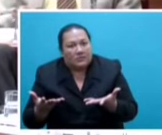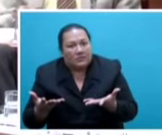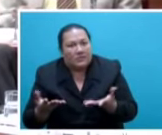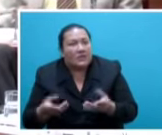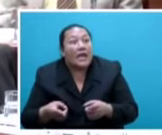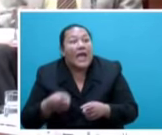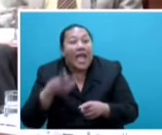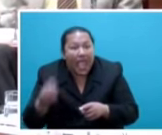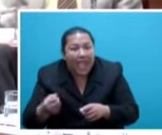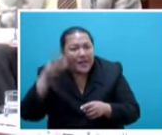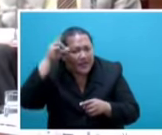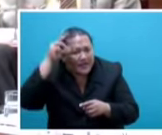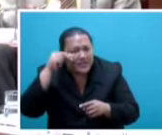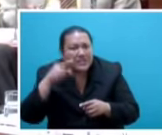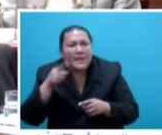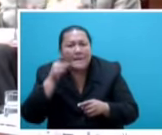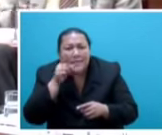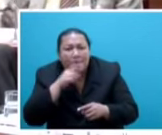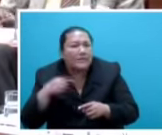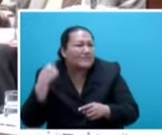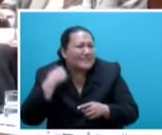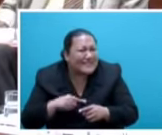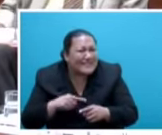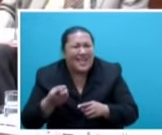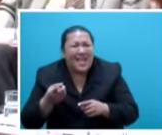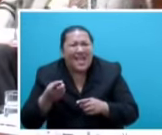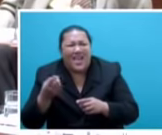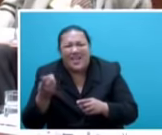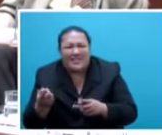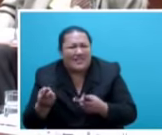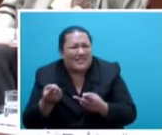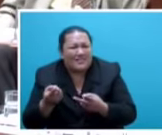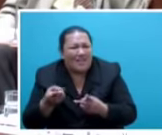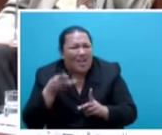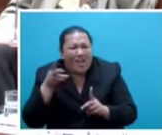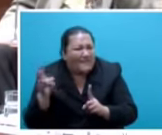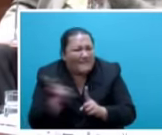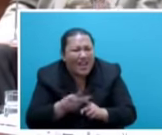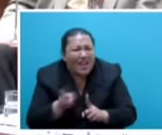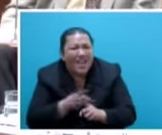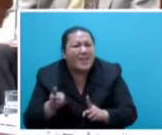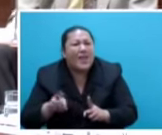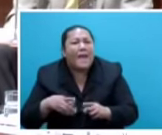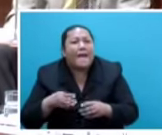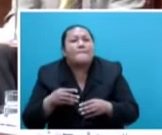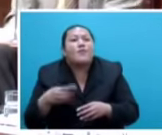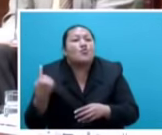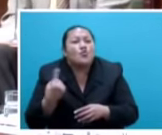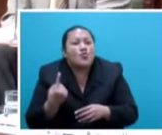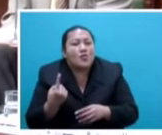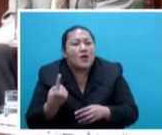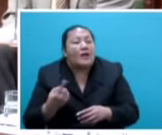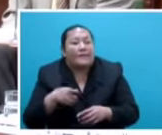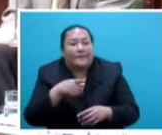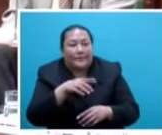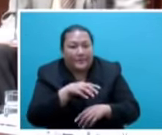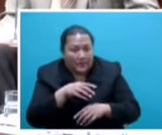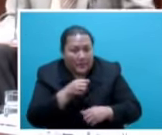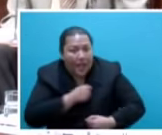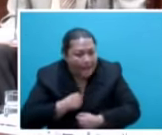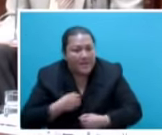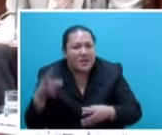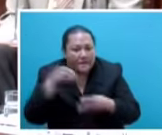or tortured by military or police officers in custody following the 2006 coup. The report acknowledges that an ingrained